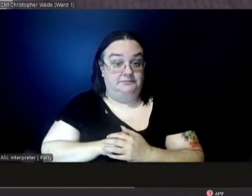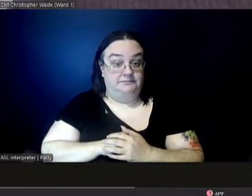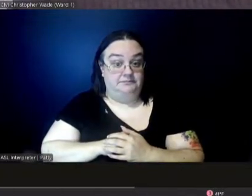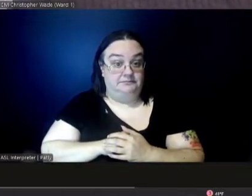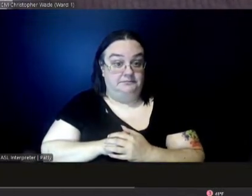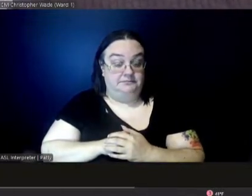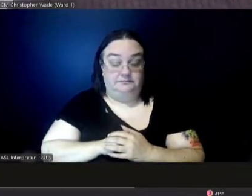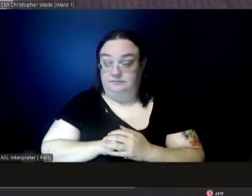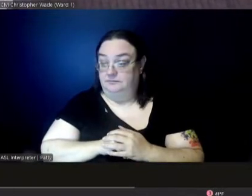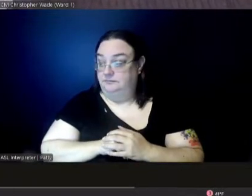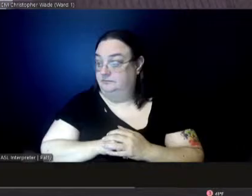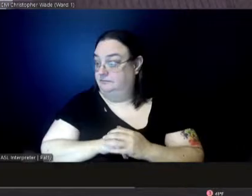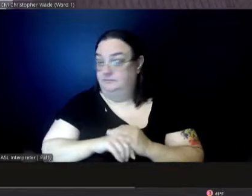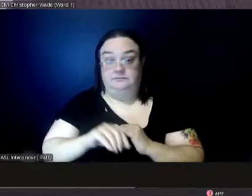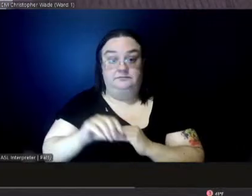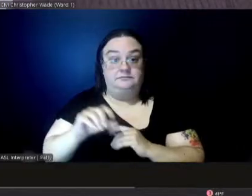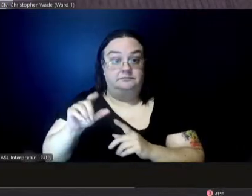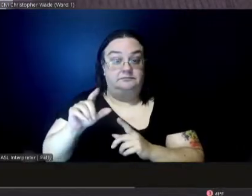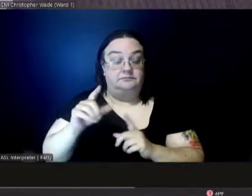Any questions about that?